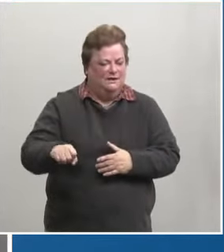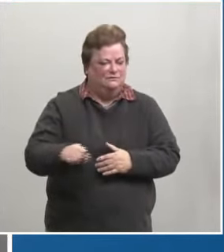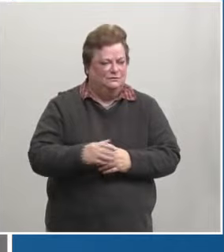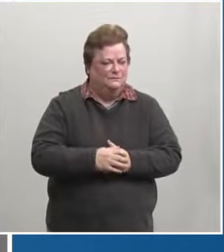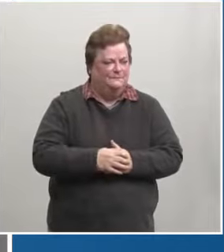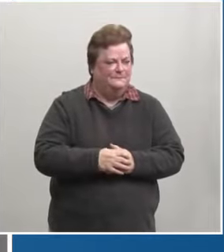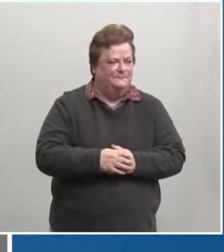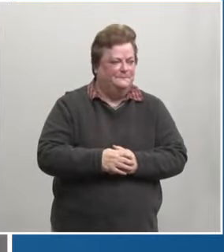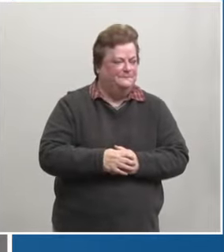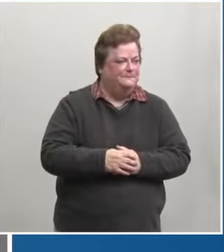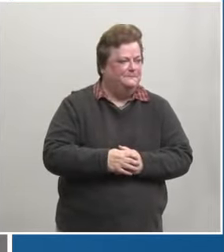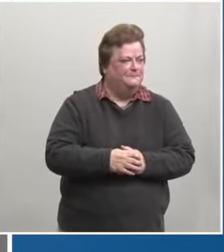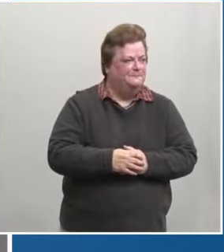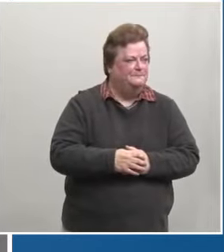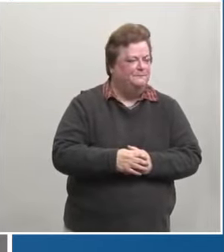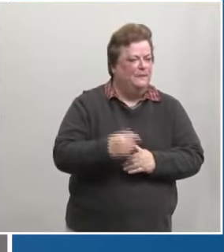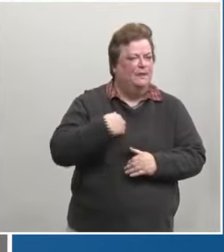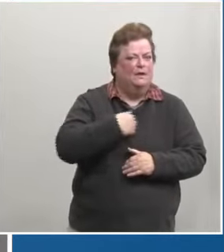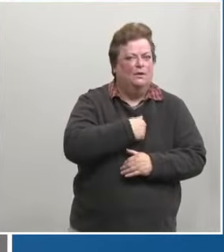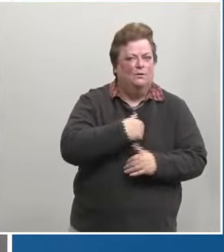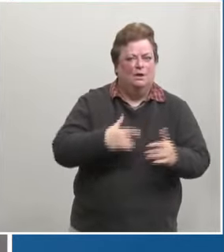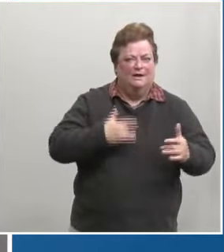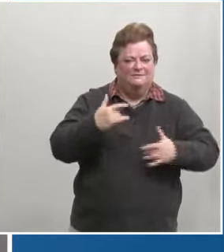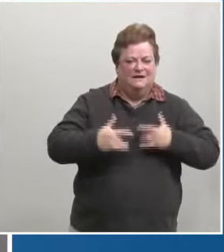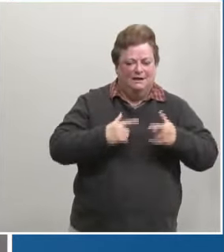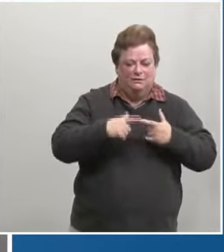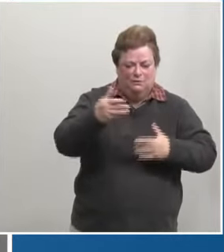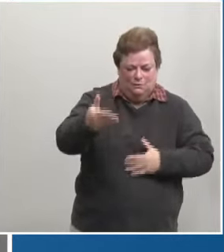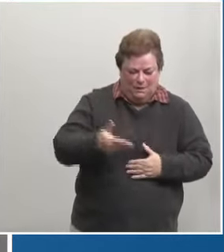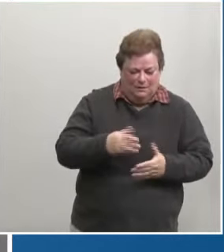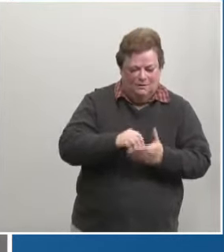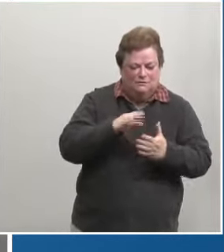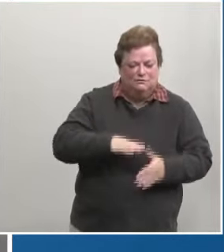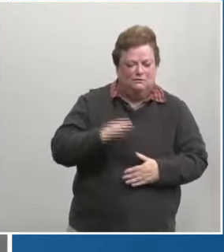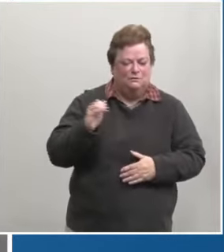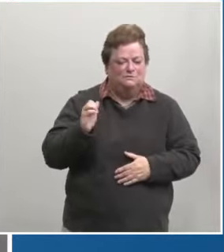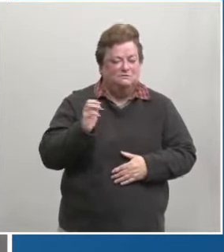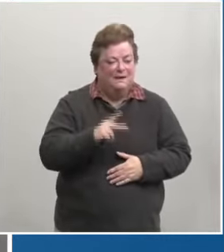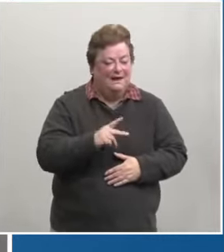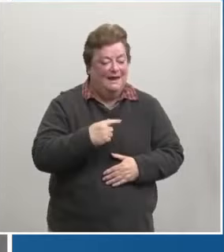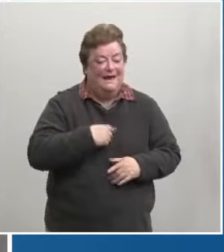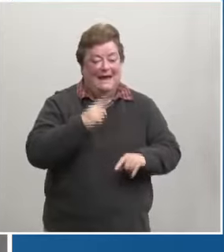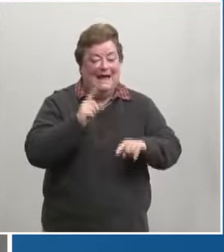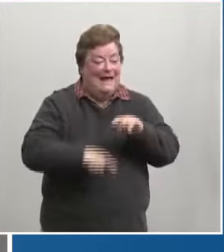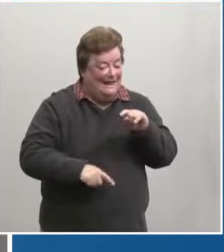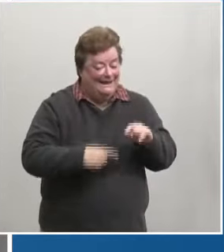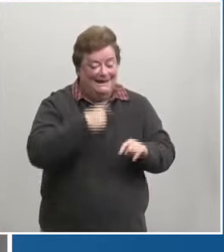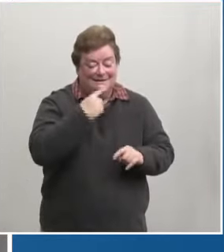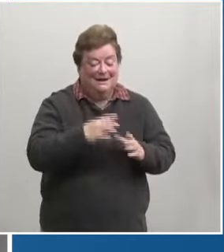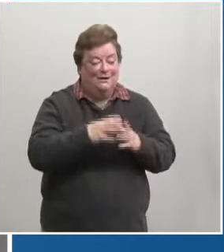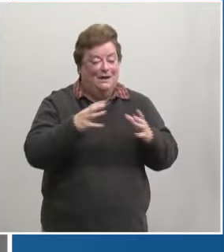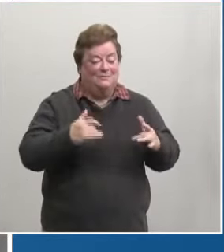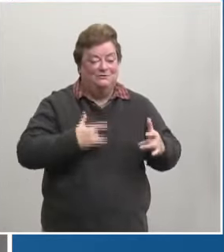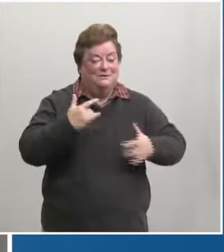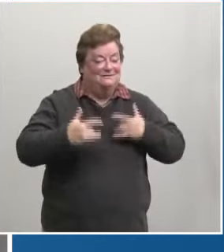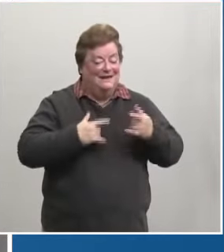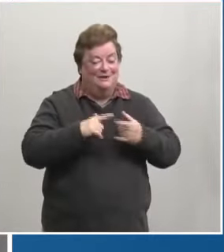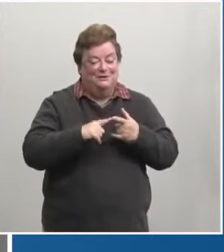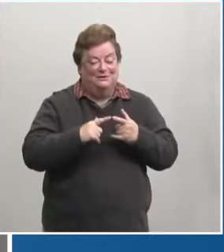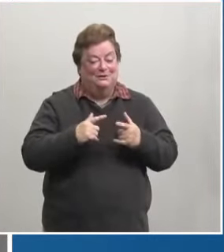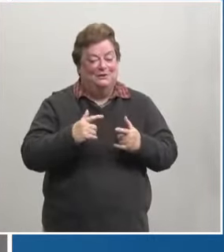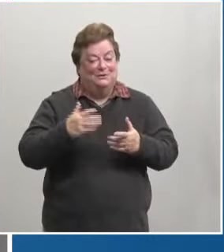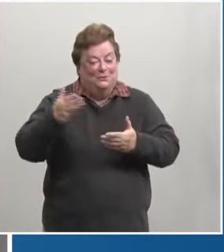forward in the pandemic. We are excited to welcome our students back. I cannot tell you how excited we are to welcome our students